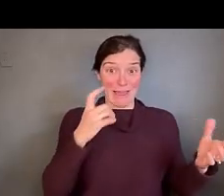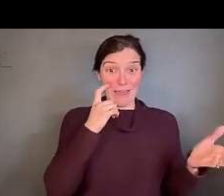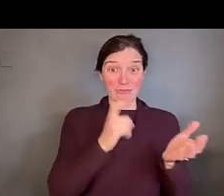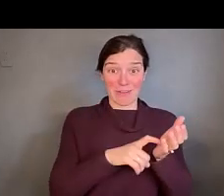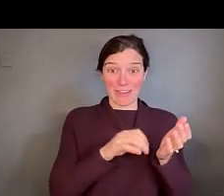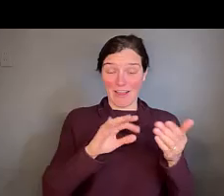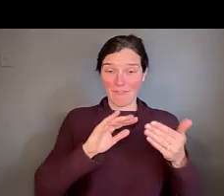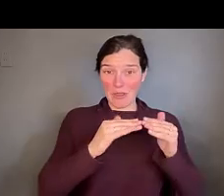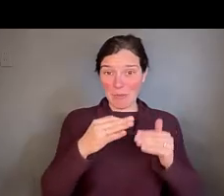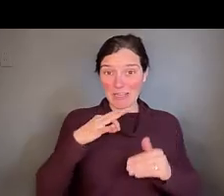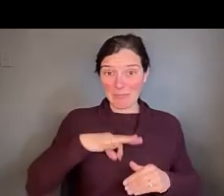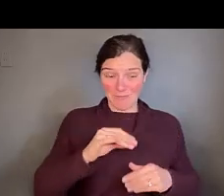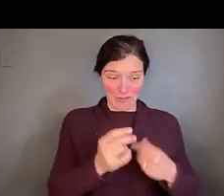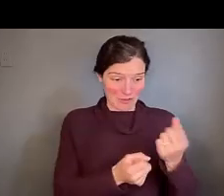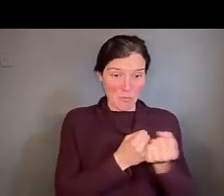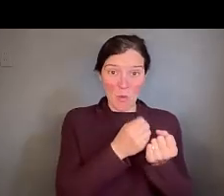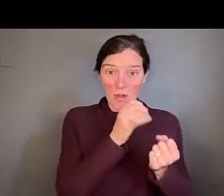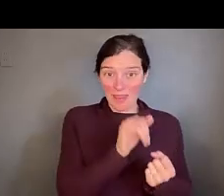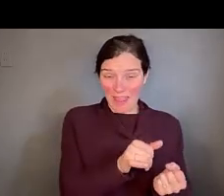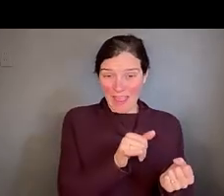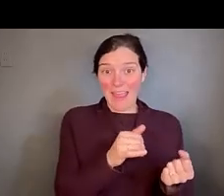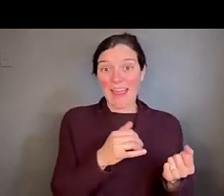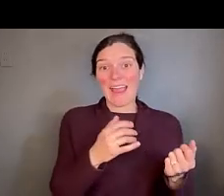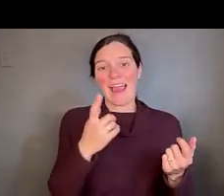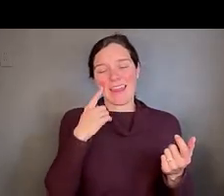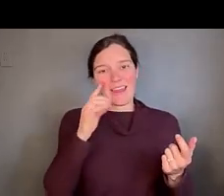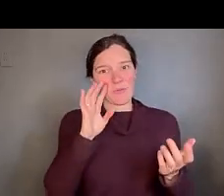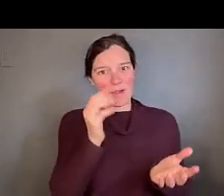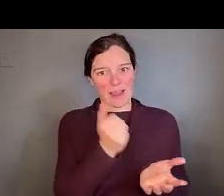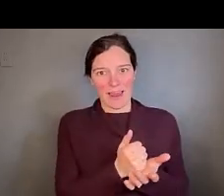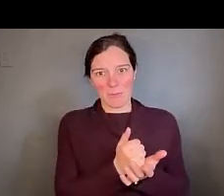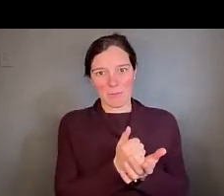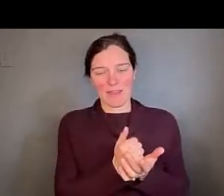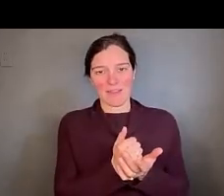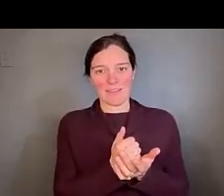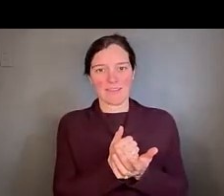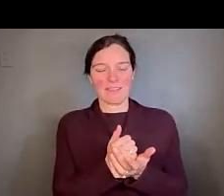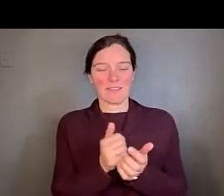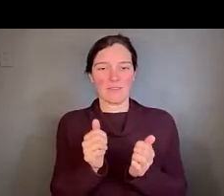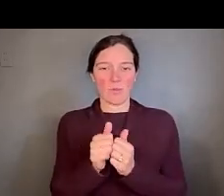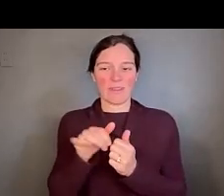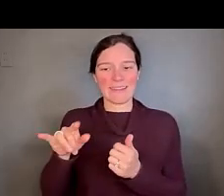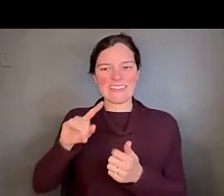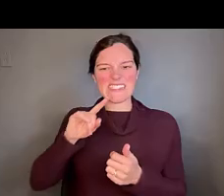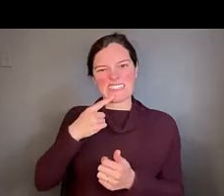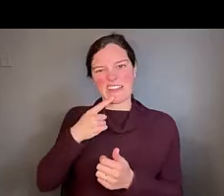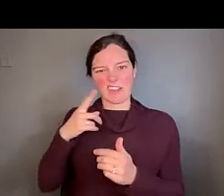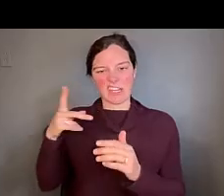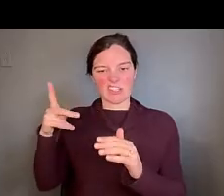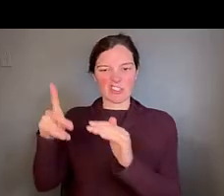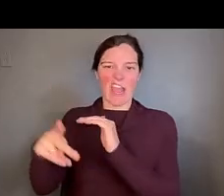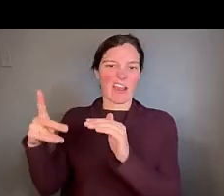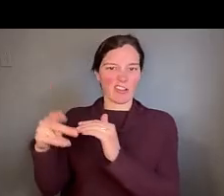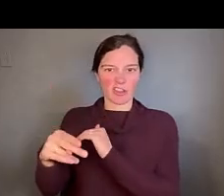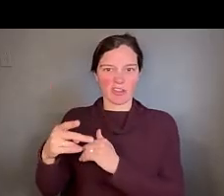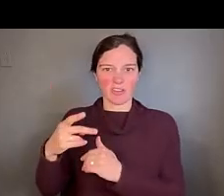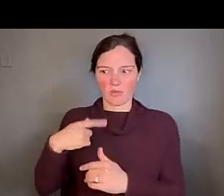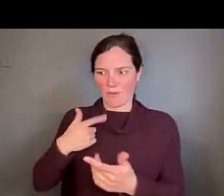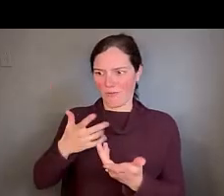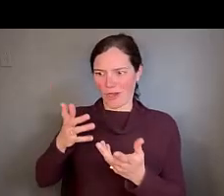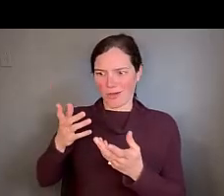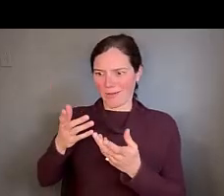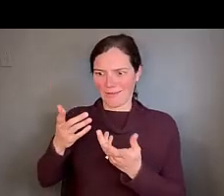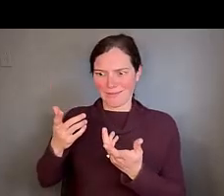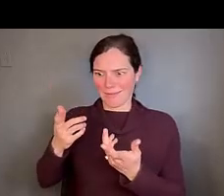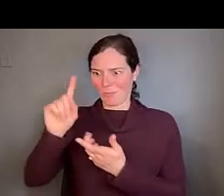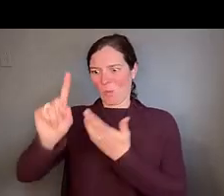community benefit and support that, I think is going to help us offset some of these significant challenges we've already spent, I don't know, over